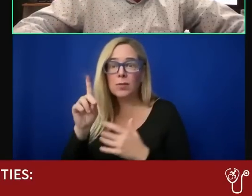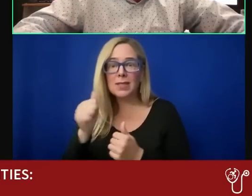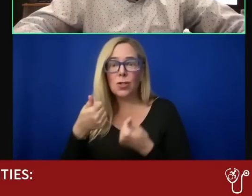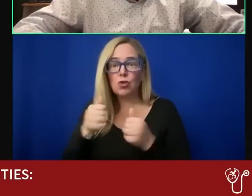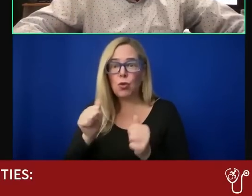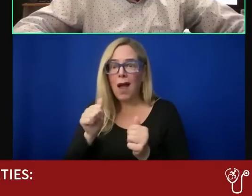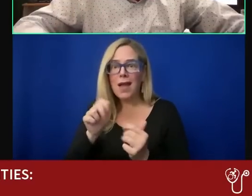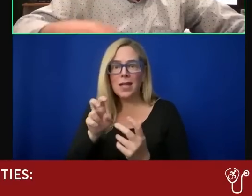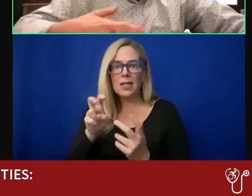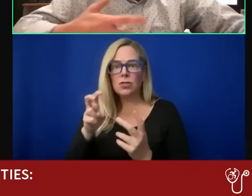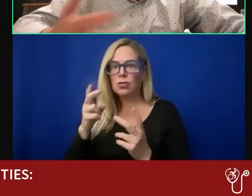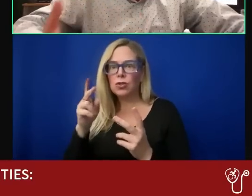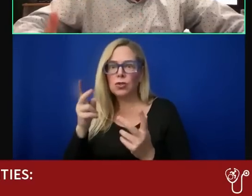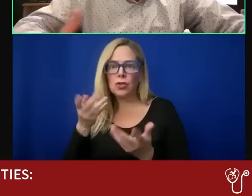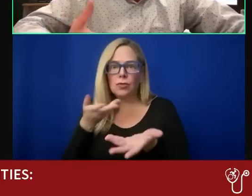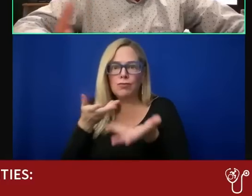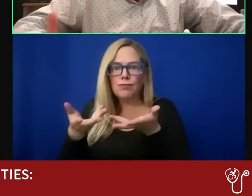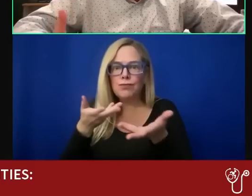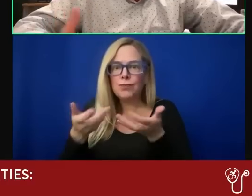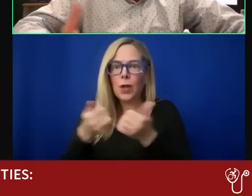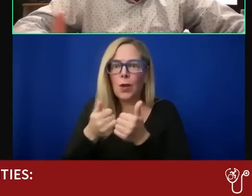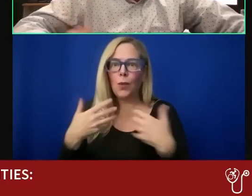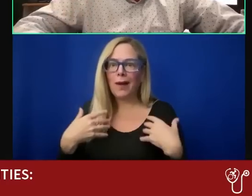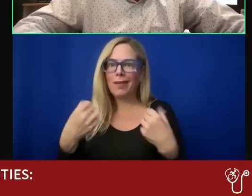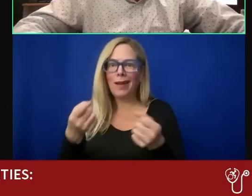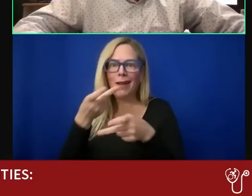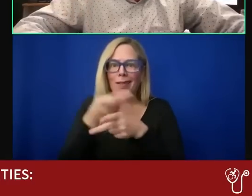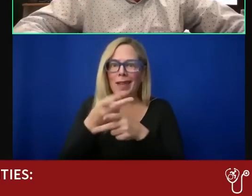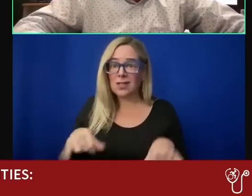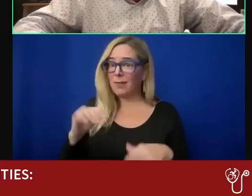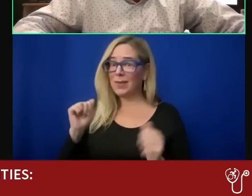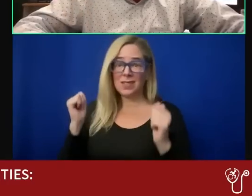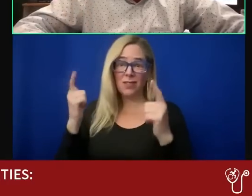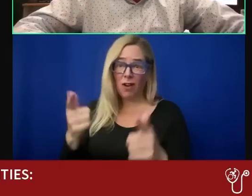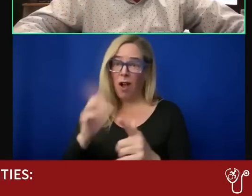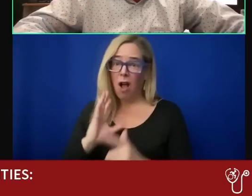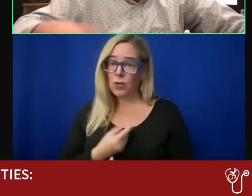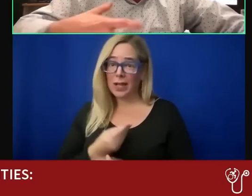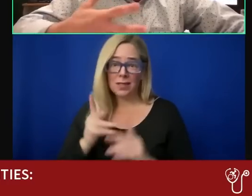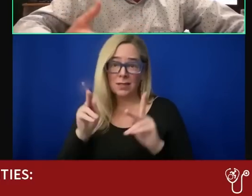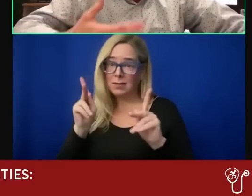healthcare system. And this is for all trans people, honestly, even when